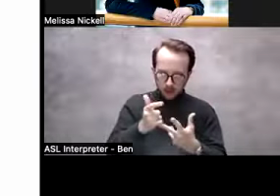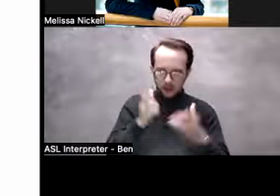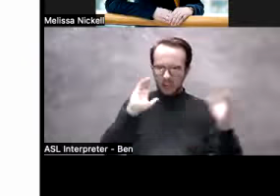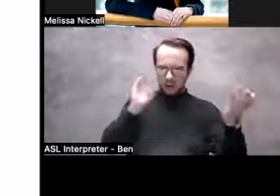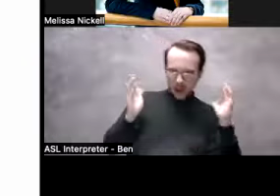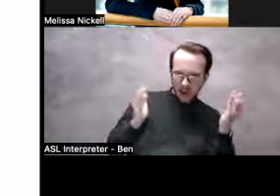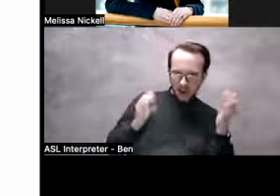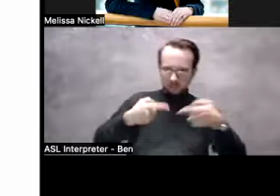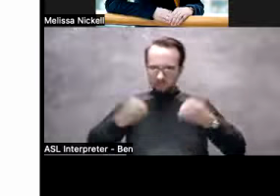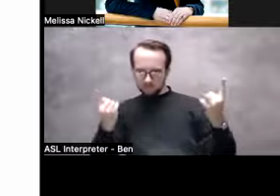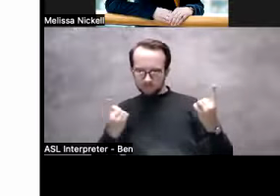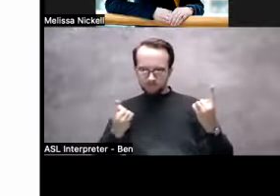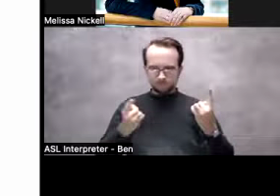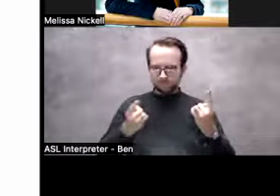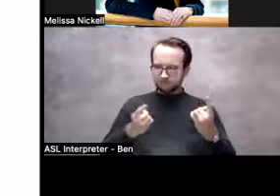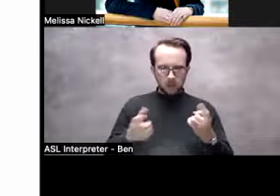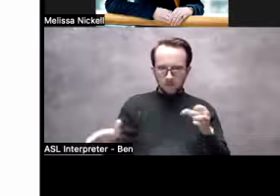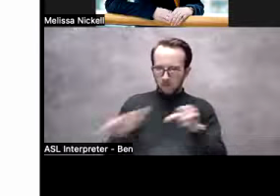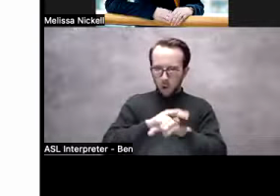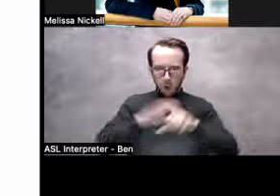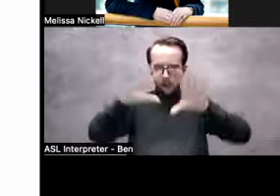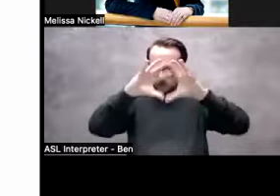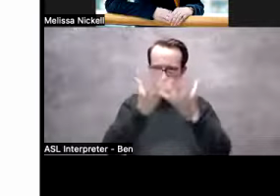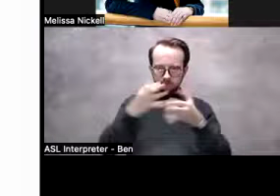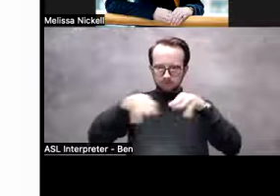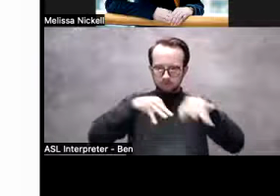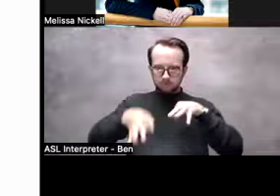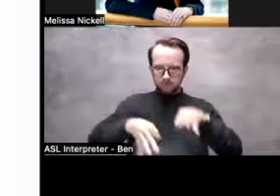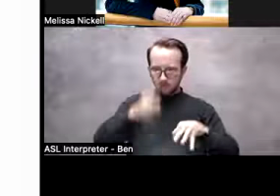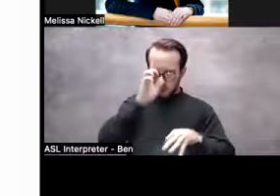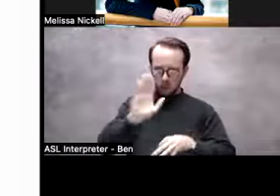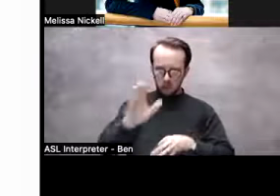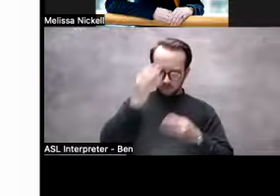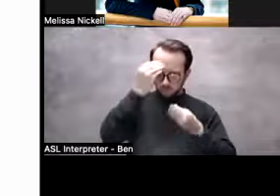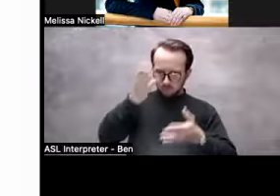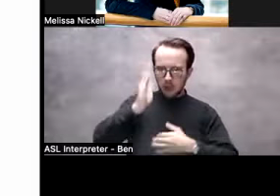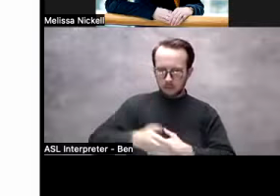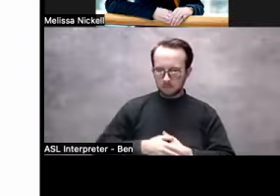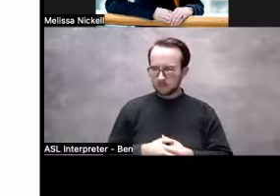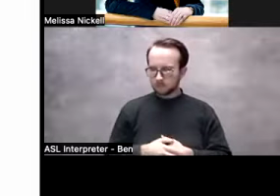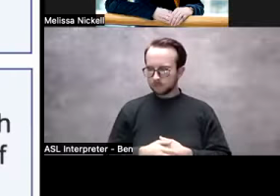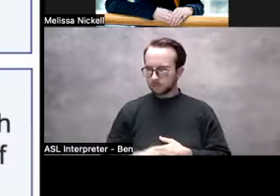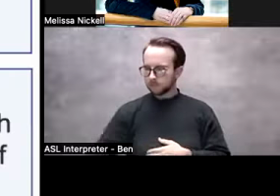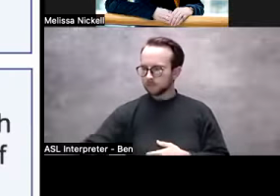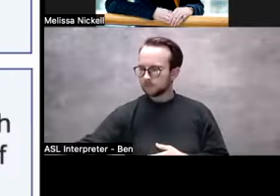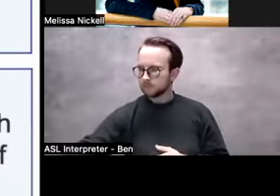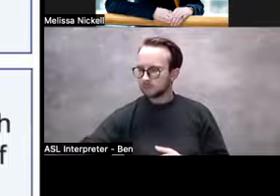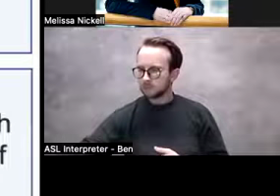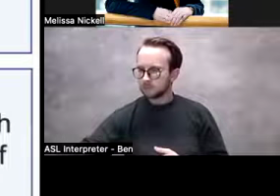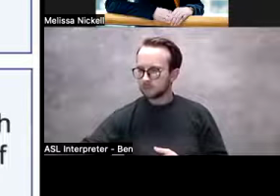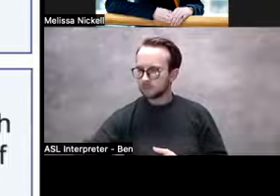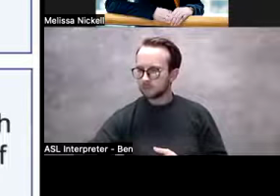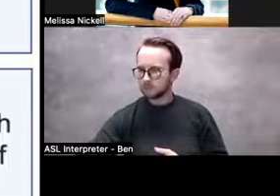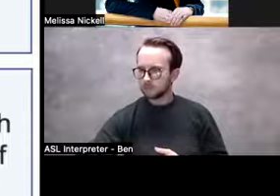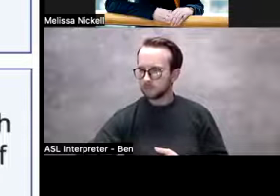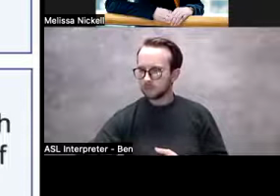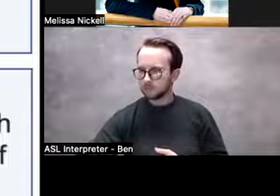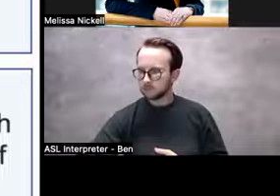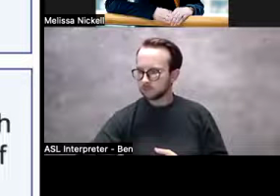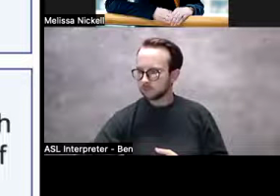bring it full circle for this comparison. So I've got a lot of words here,